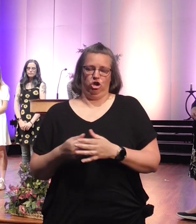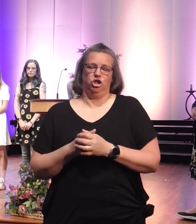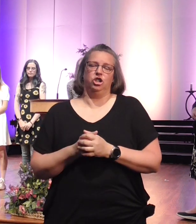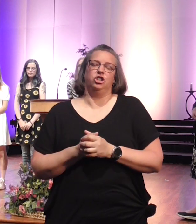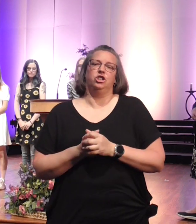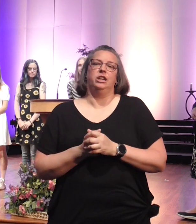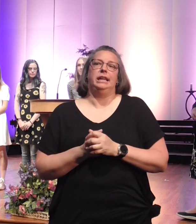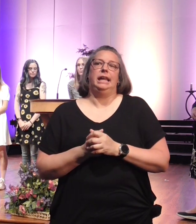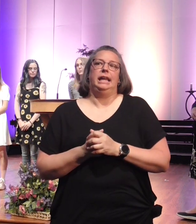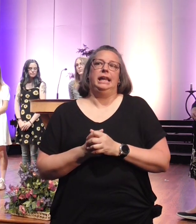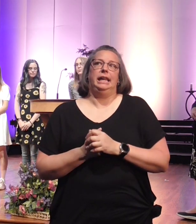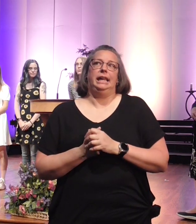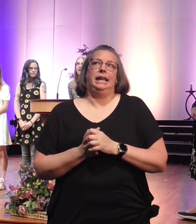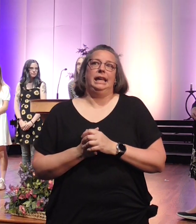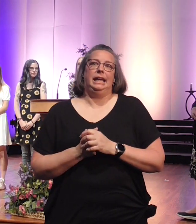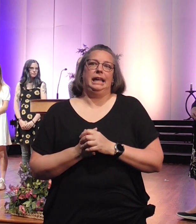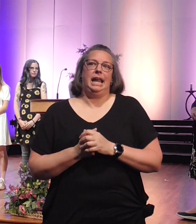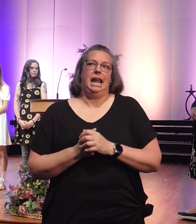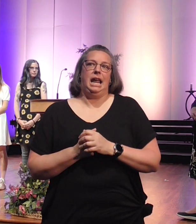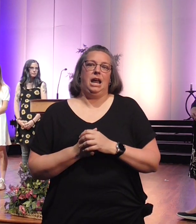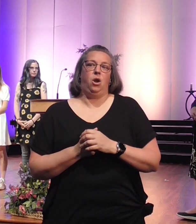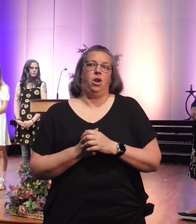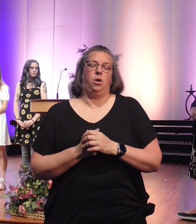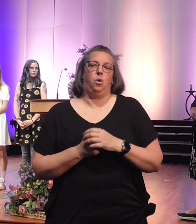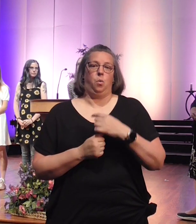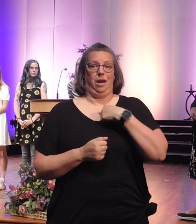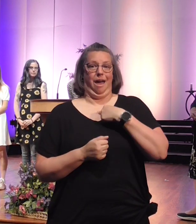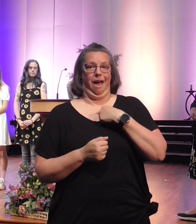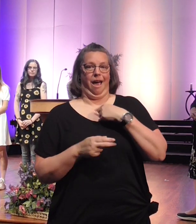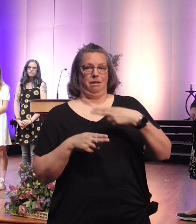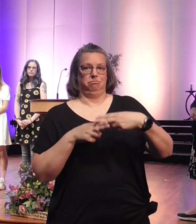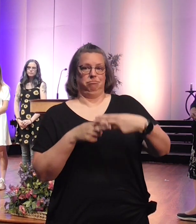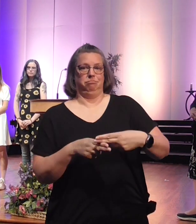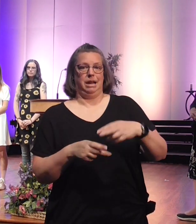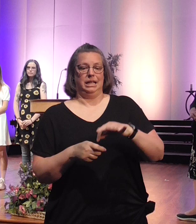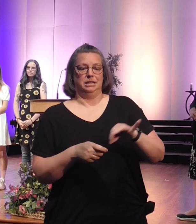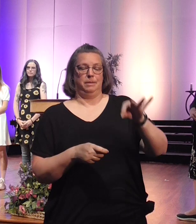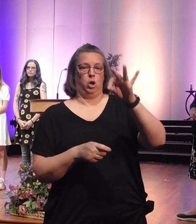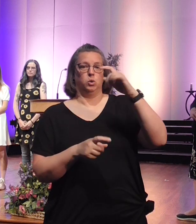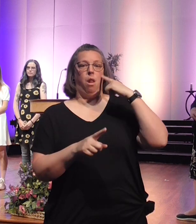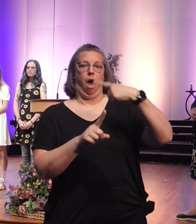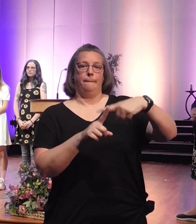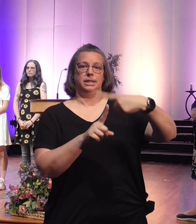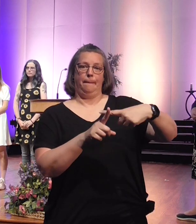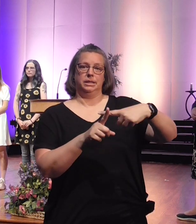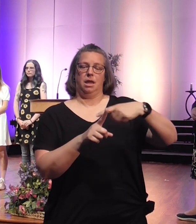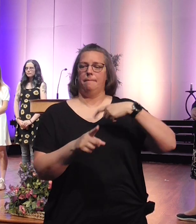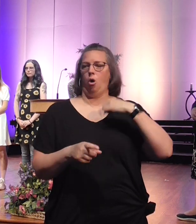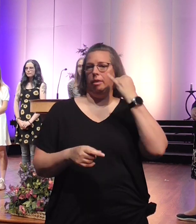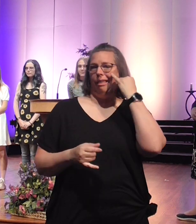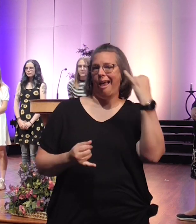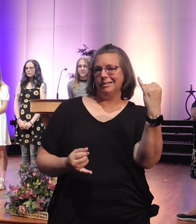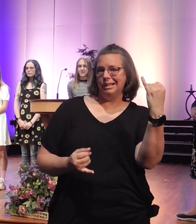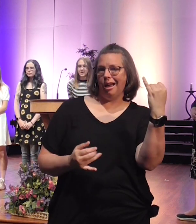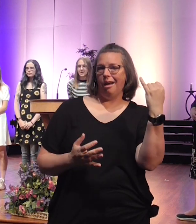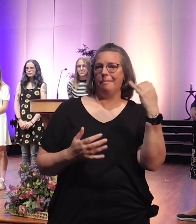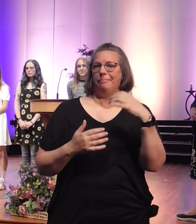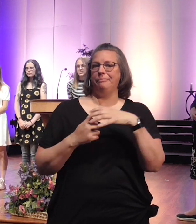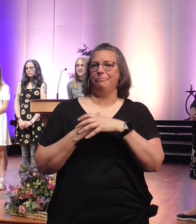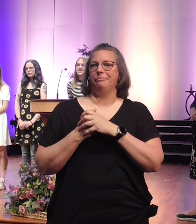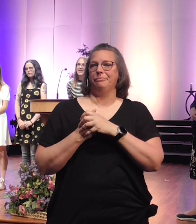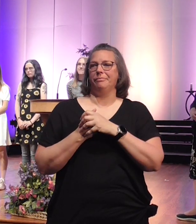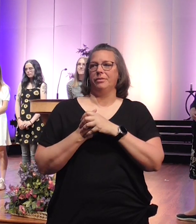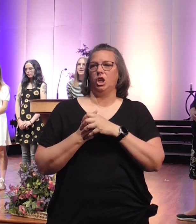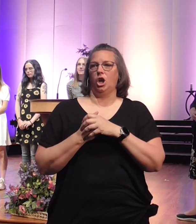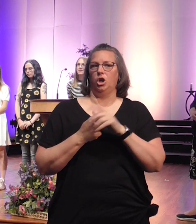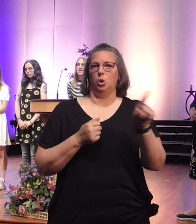is what I refer to as spiritual optimism, or just the idea that you